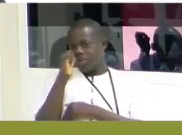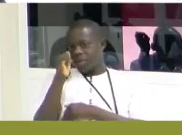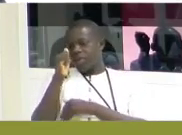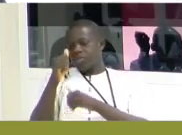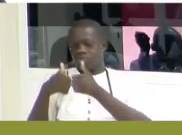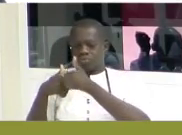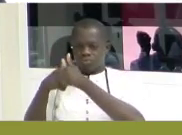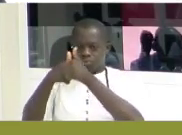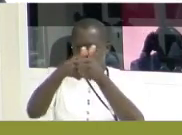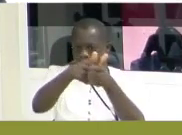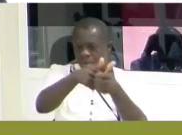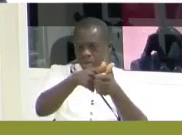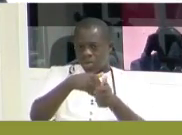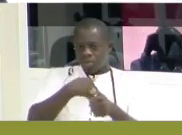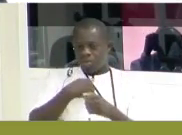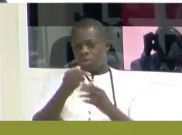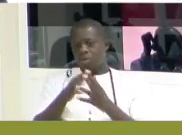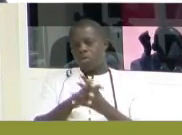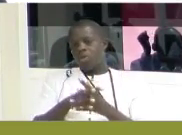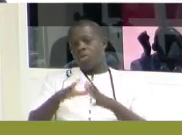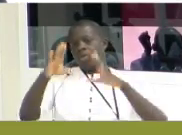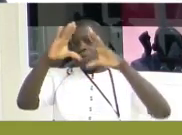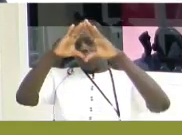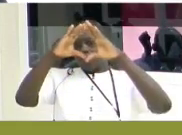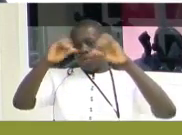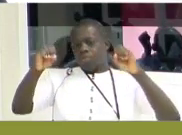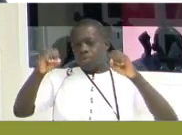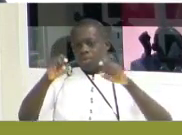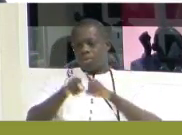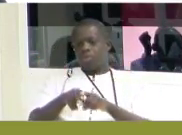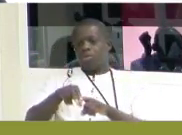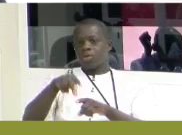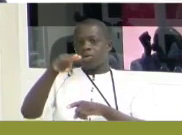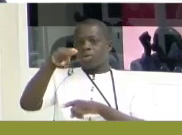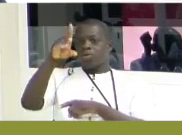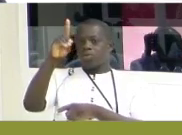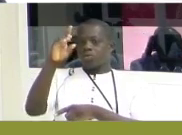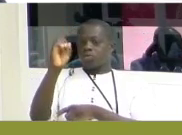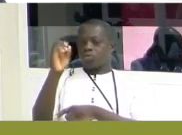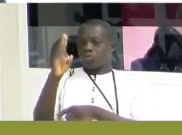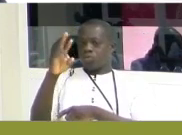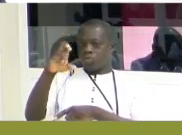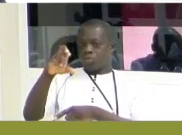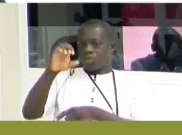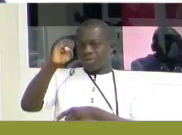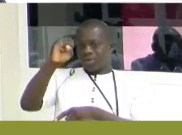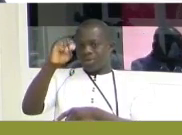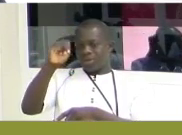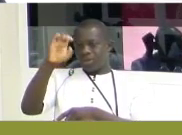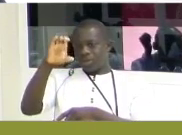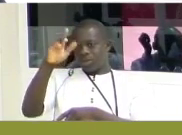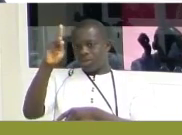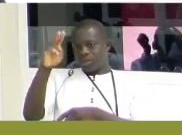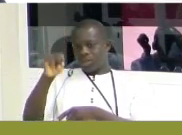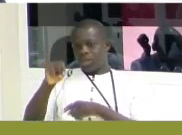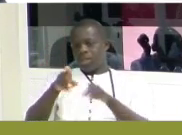me to the office of Nuru Seka. That's the director of operations at the time.